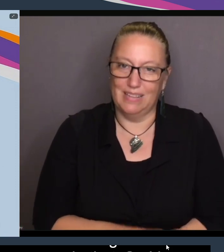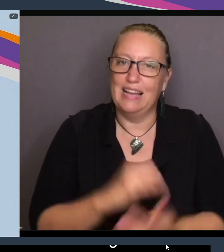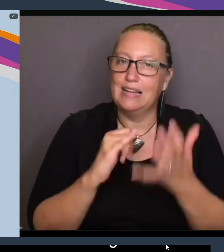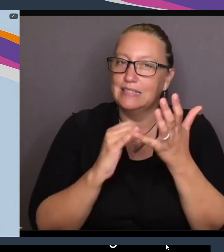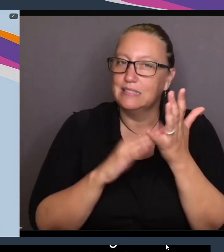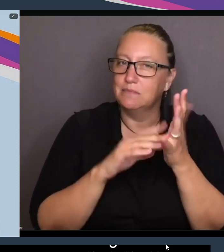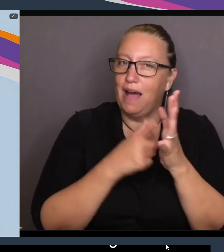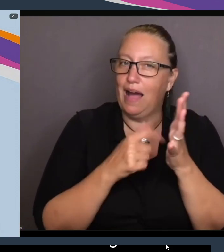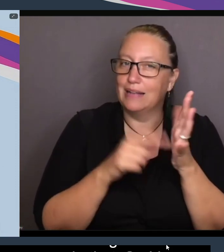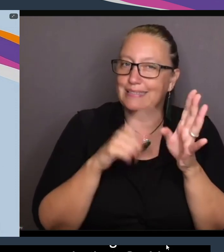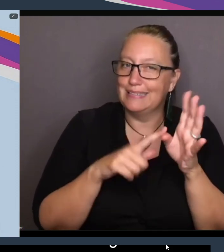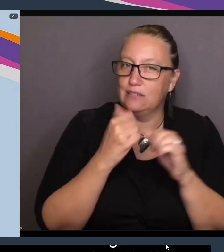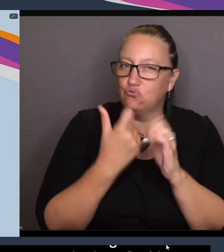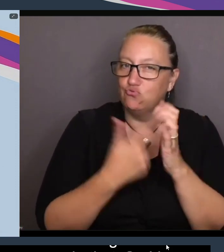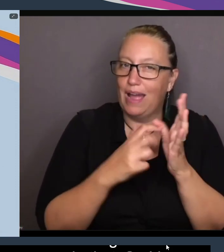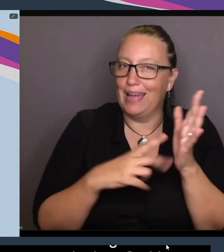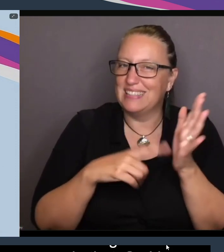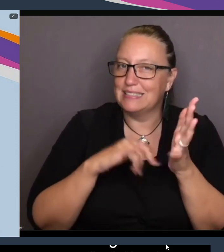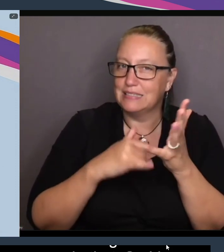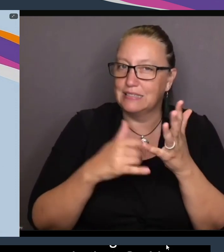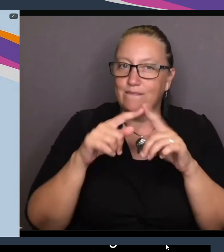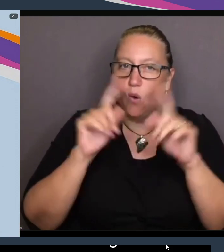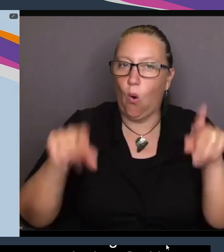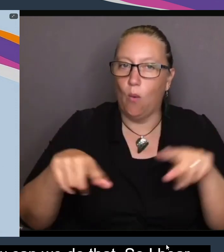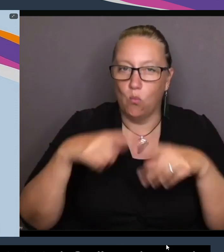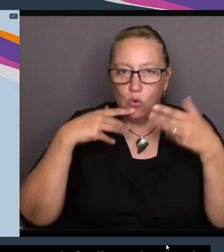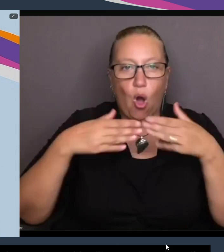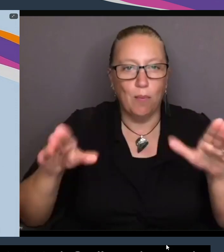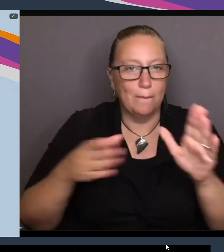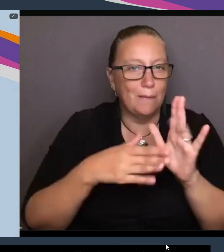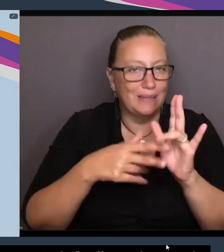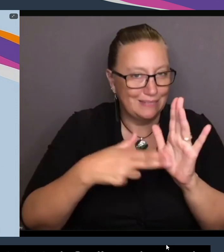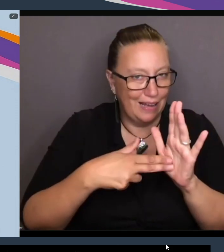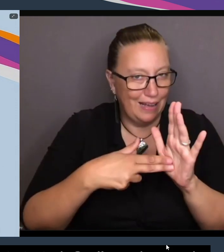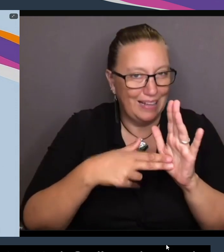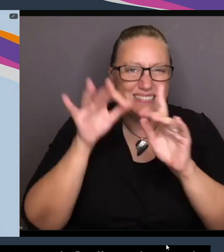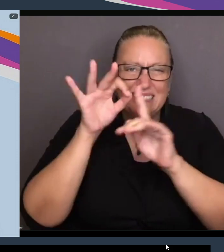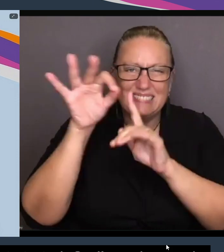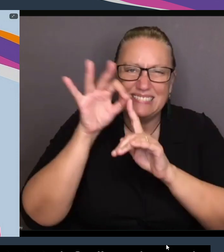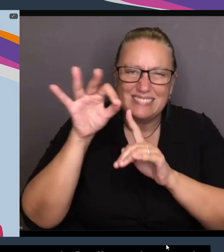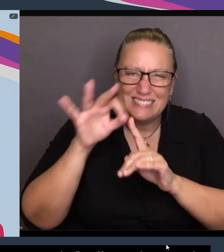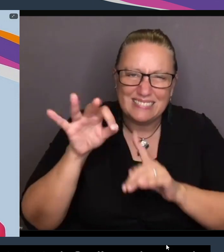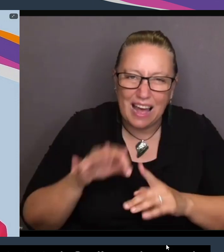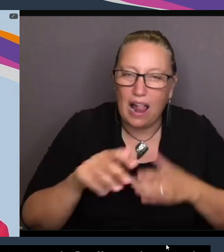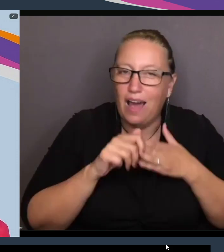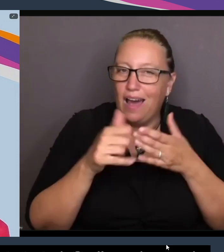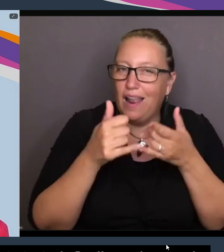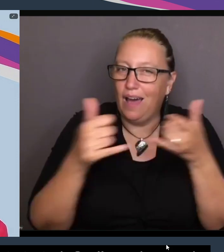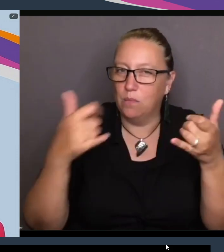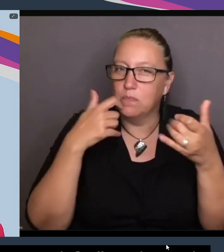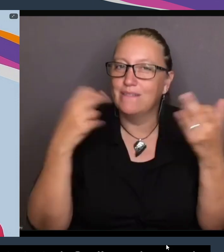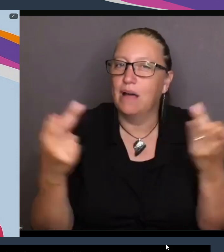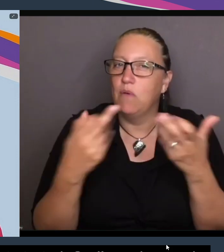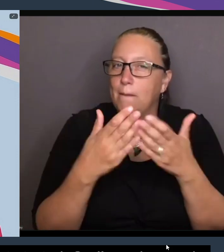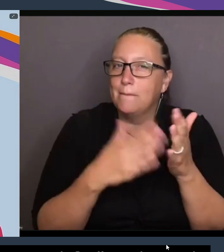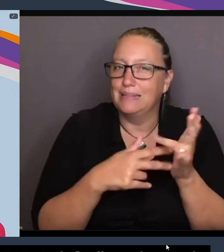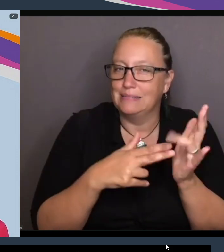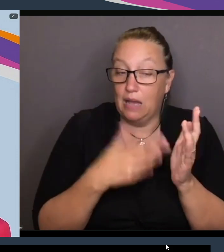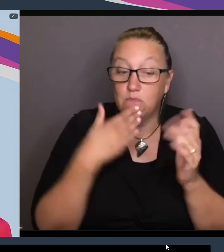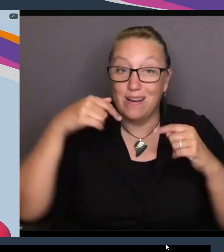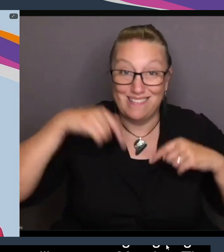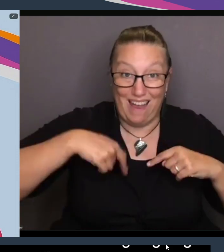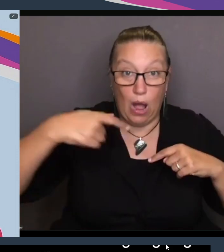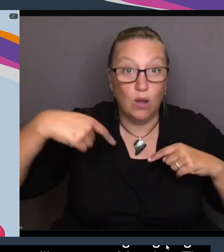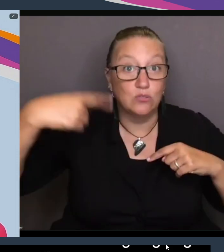form will open on Monday. The detailed guidelines will be available on Monday. So between now and Monday, please make sure